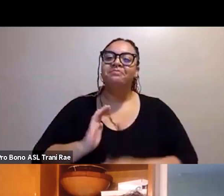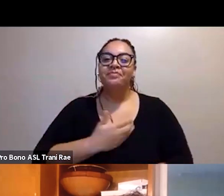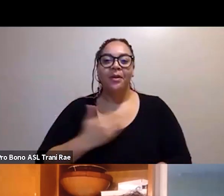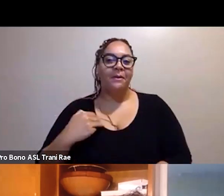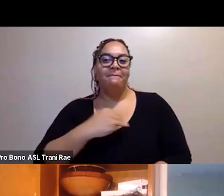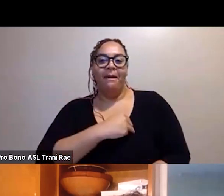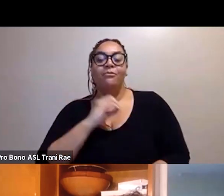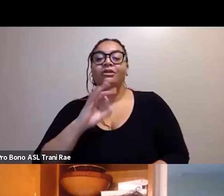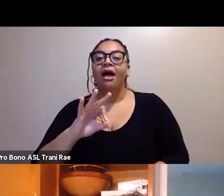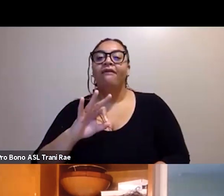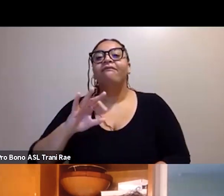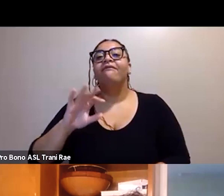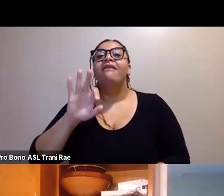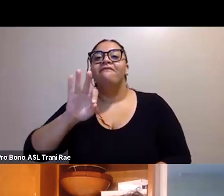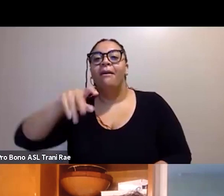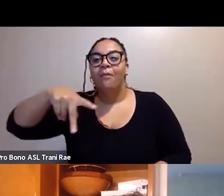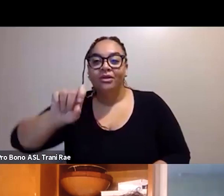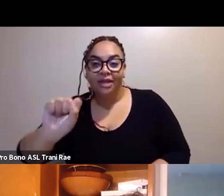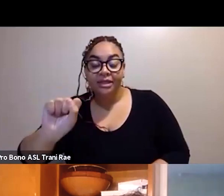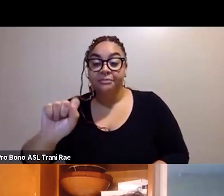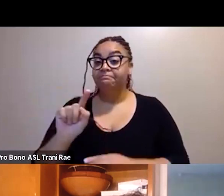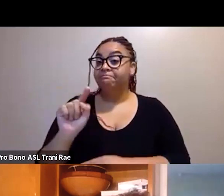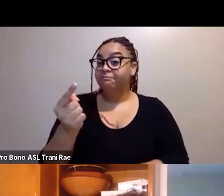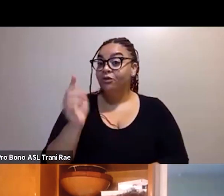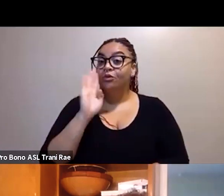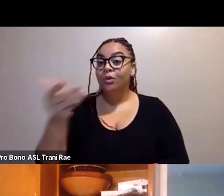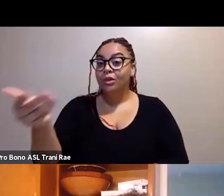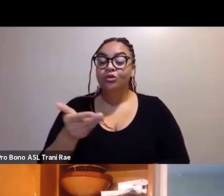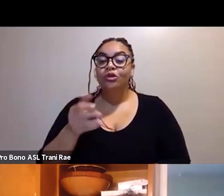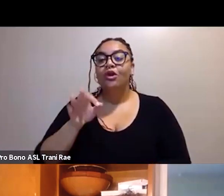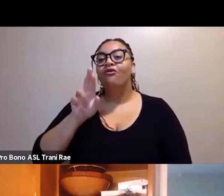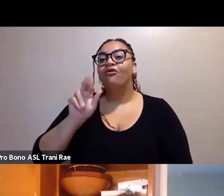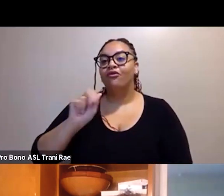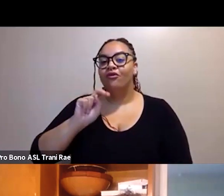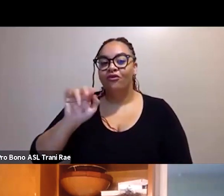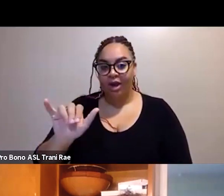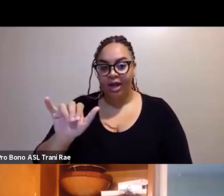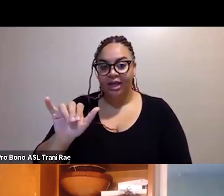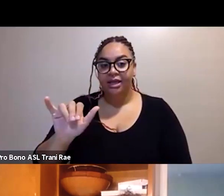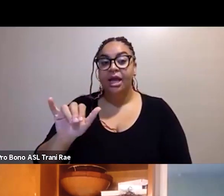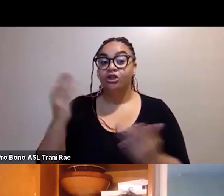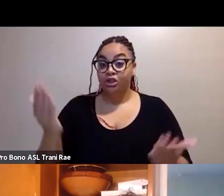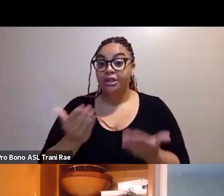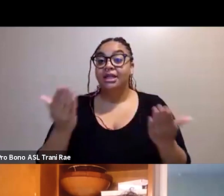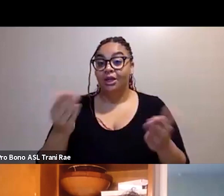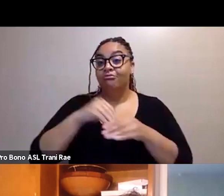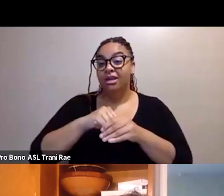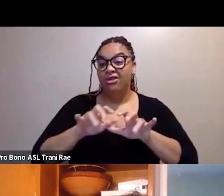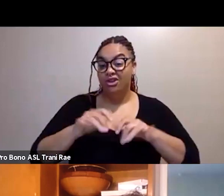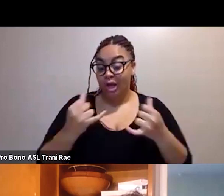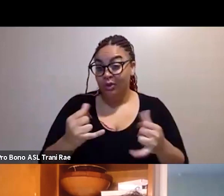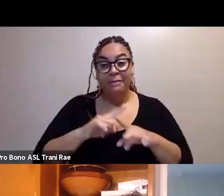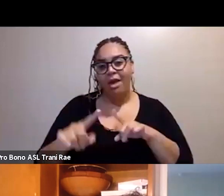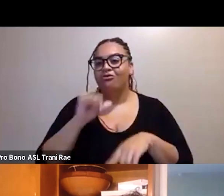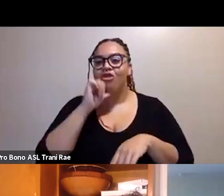Poets Society. First, I'm going to introduce you to Frannie Zellman, who is here in the chat today, but will not be appearing